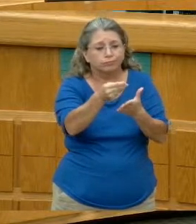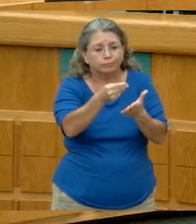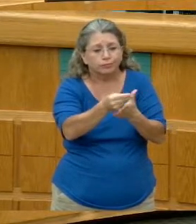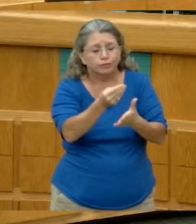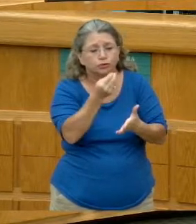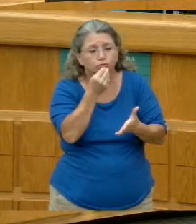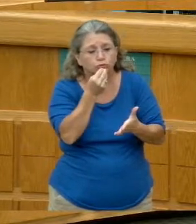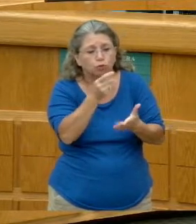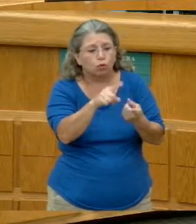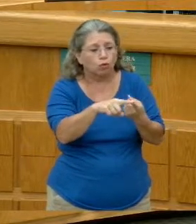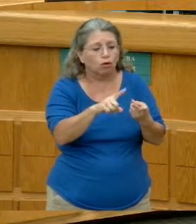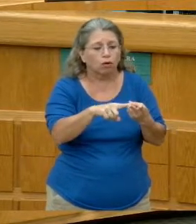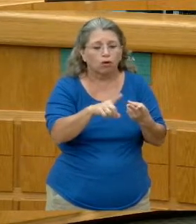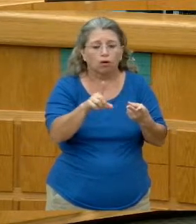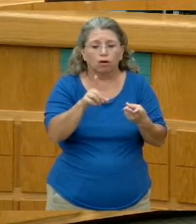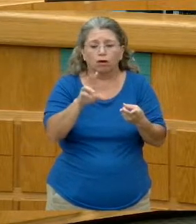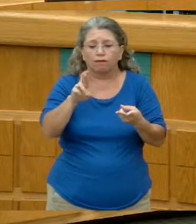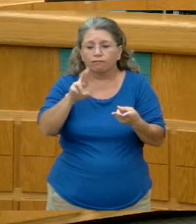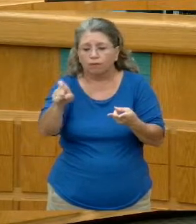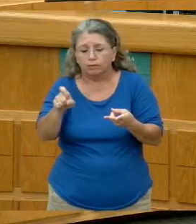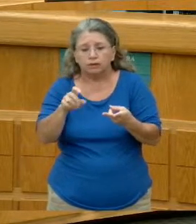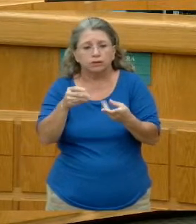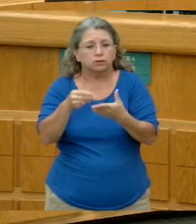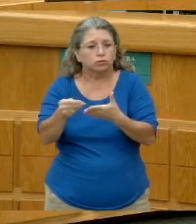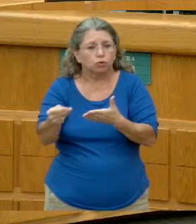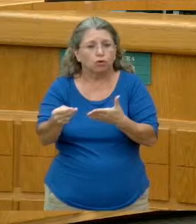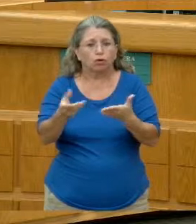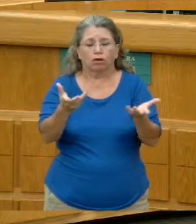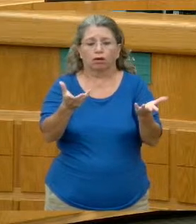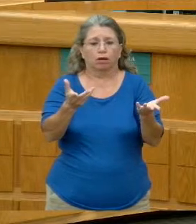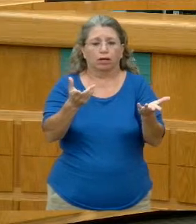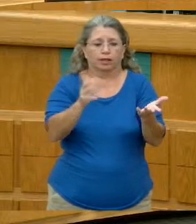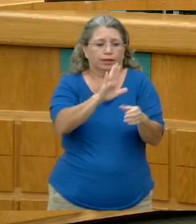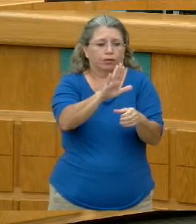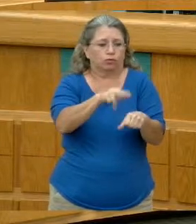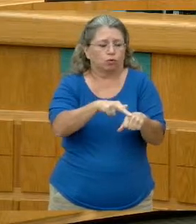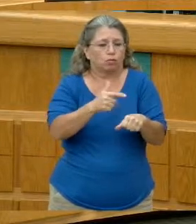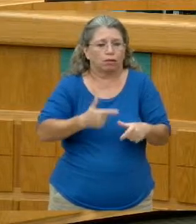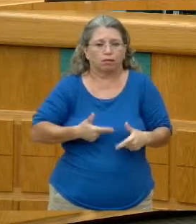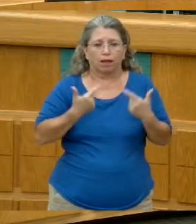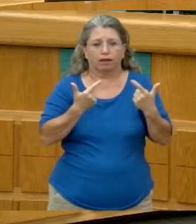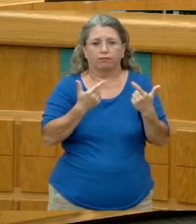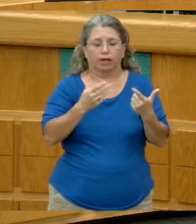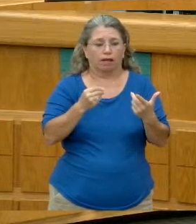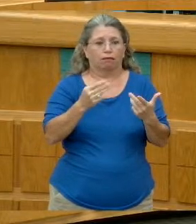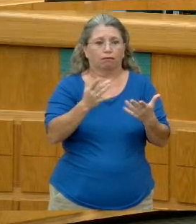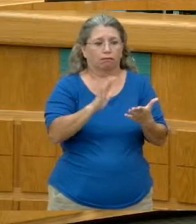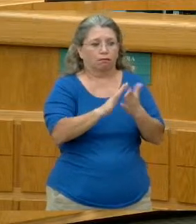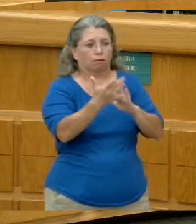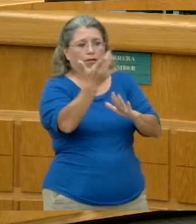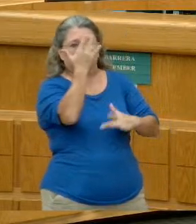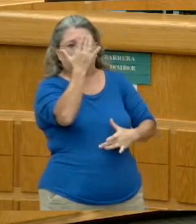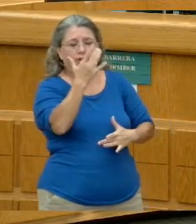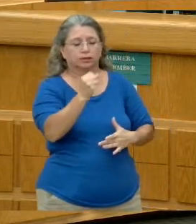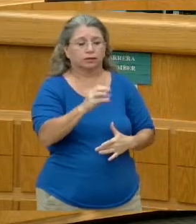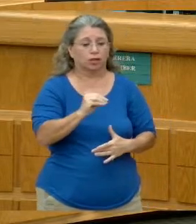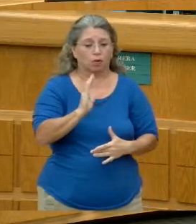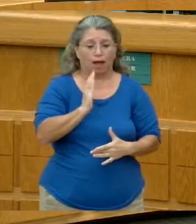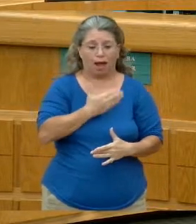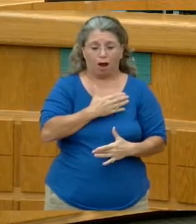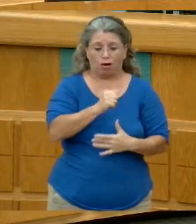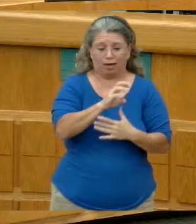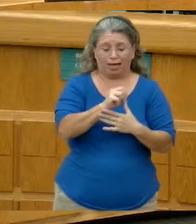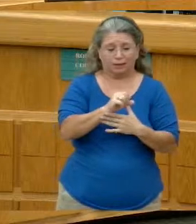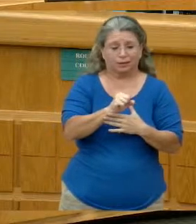and it came to them, and they became infected. And so our daily cases went from single digits till June